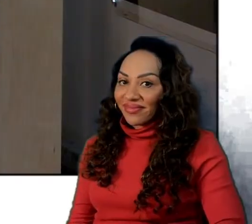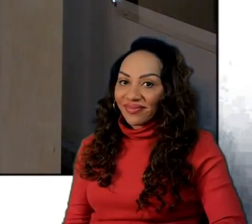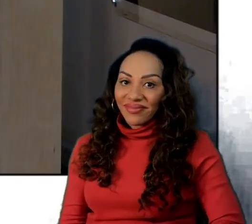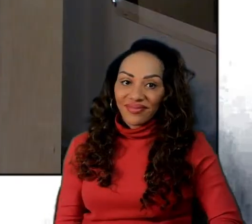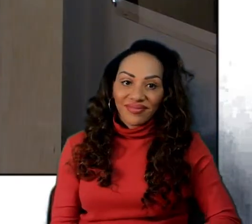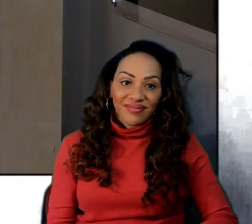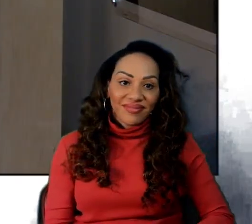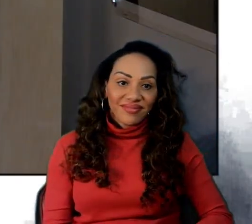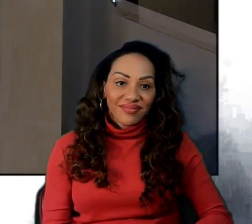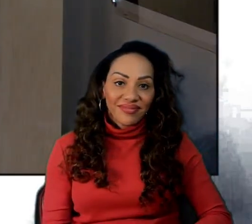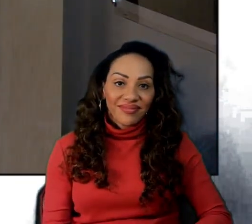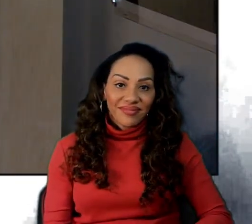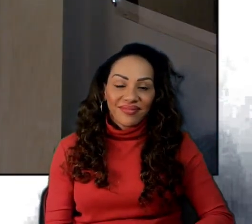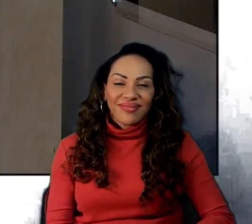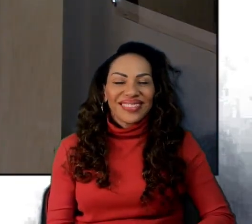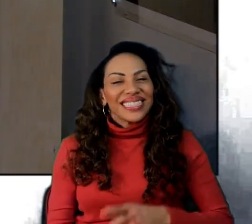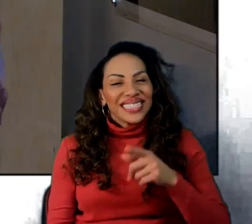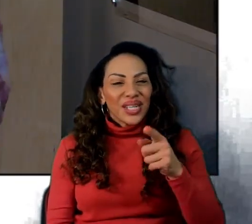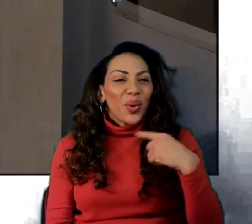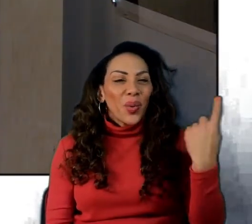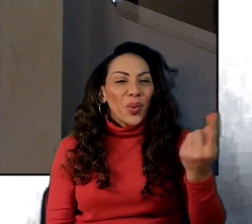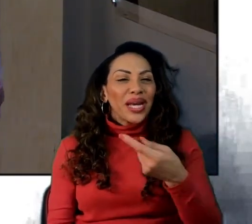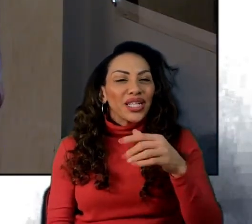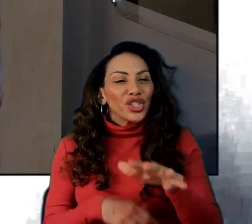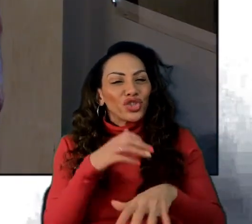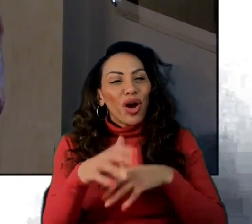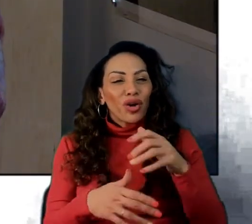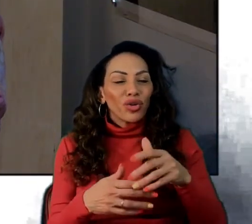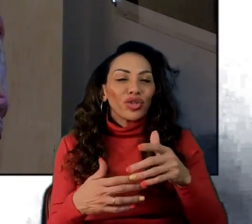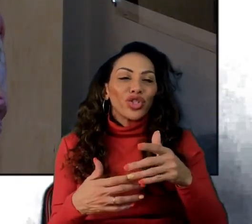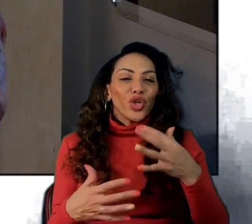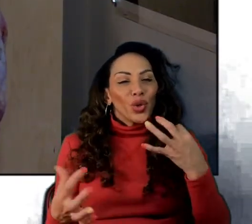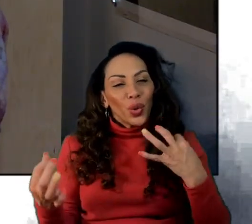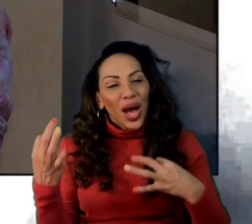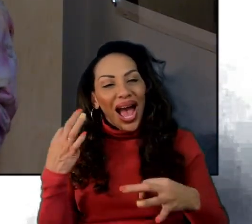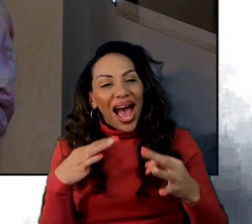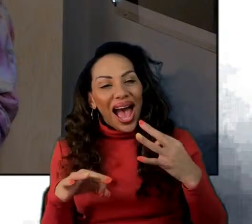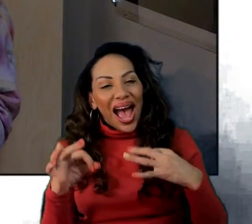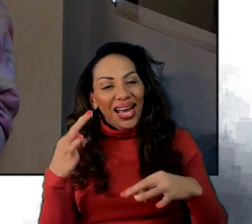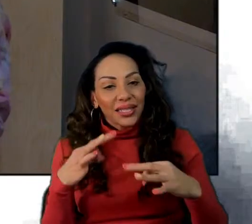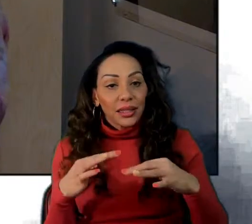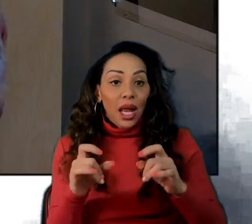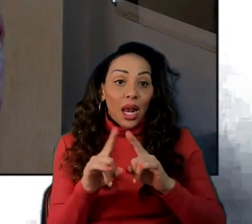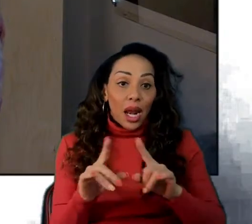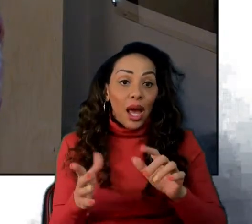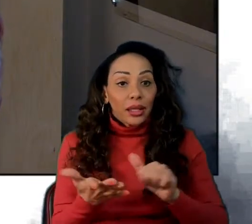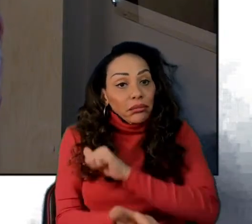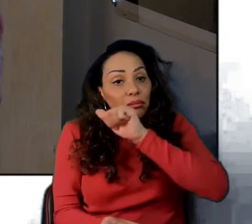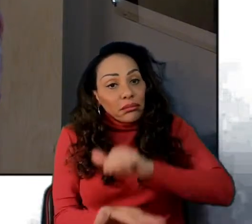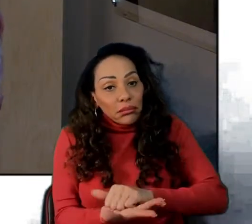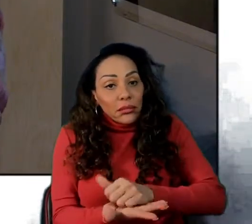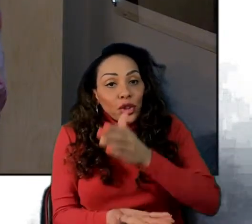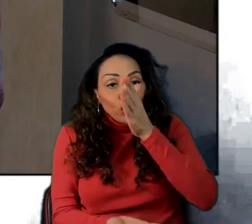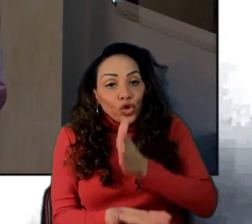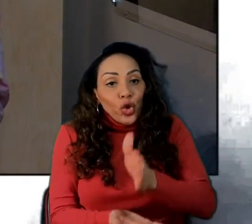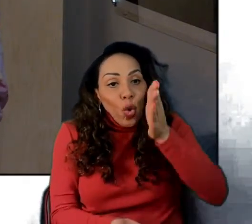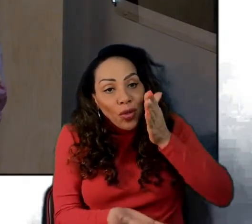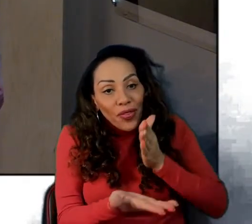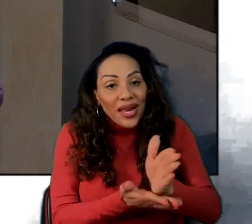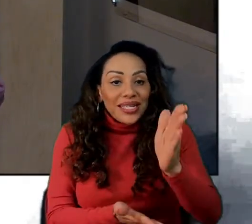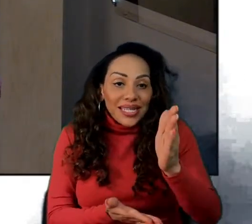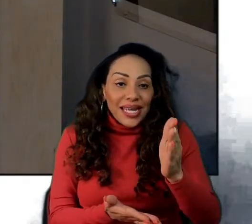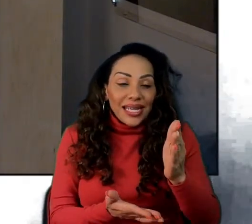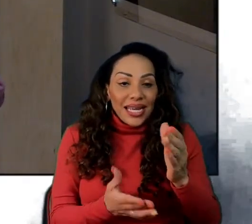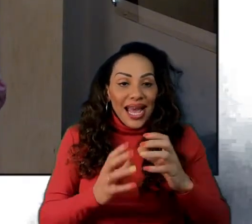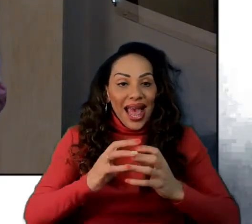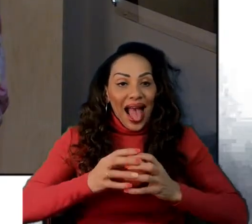embody the algae, and we were kind of always like coming from it from a human perspective. And I'm still kind of mulling over those,